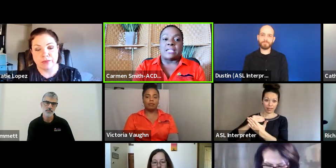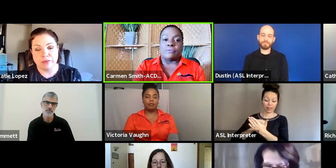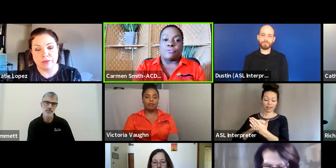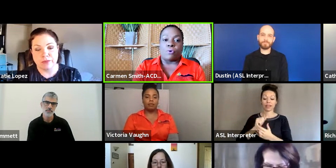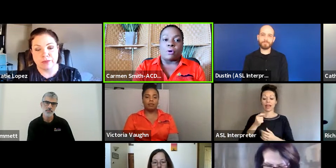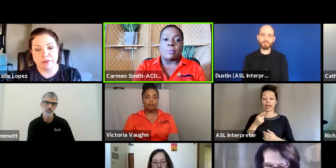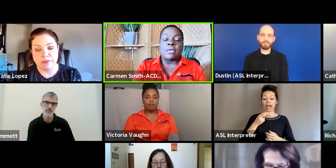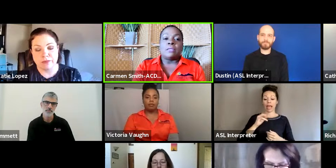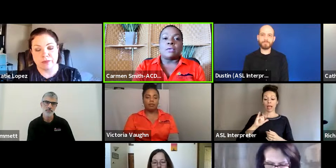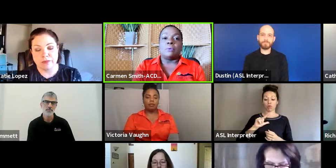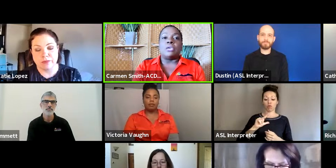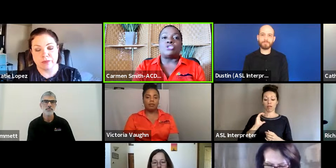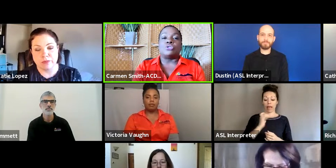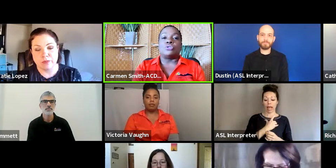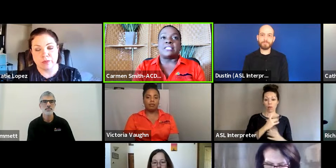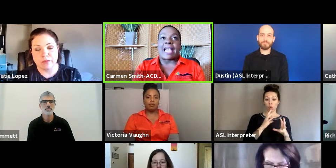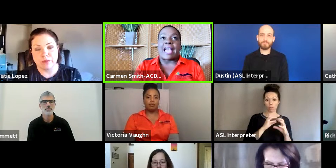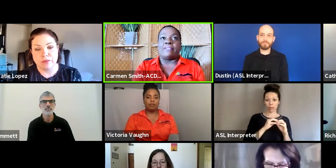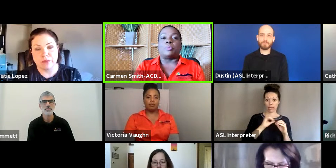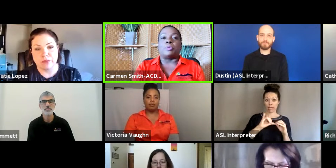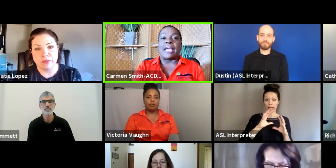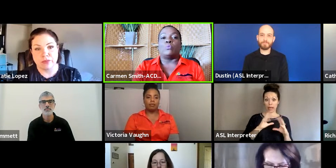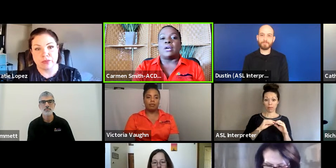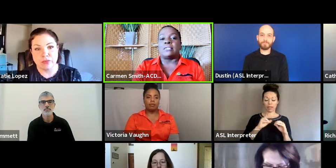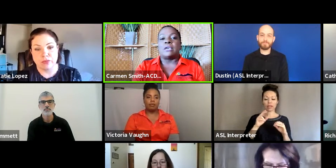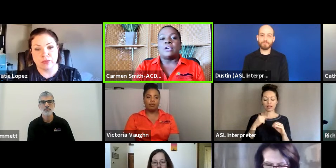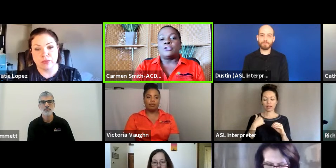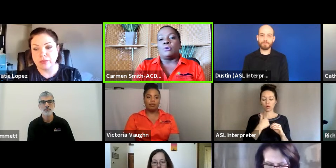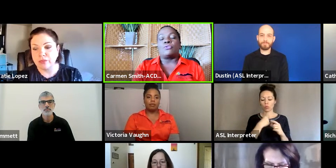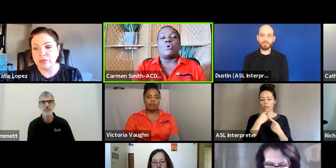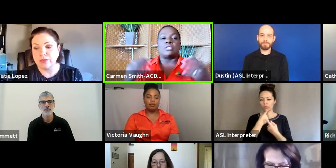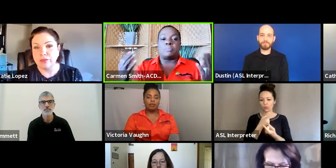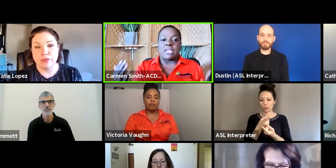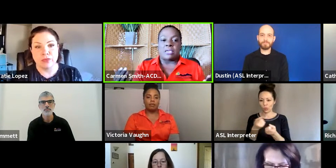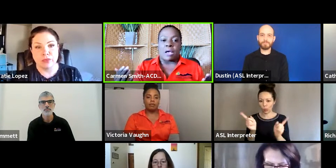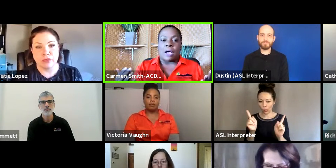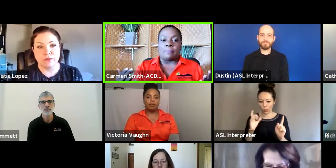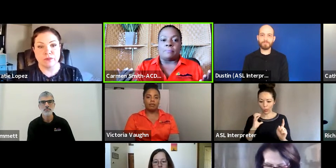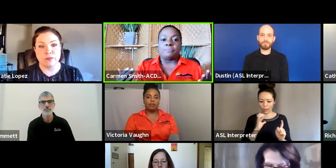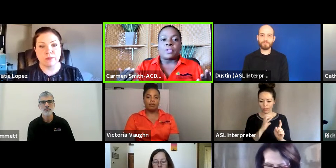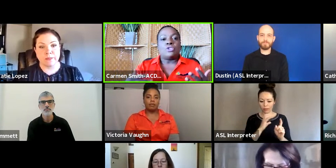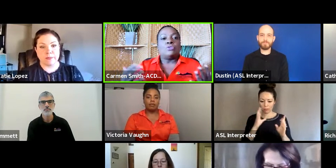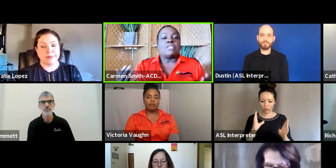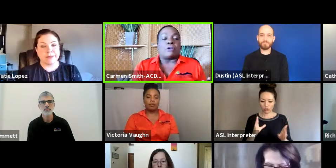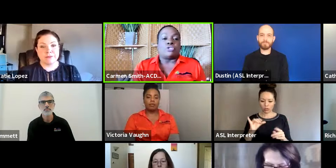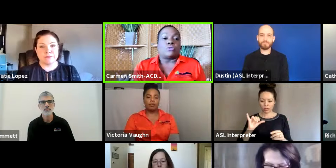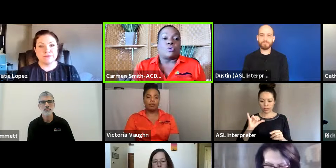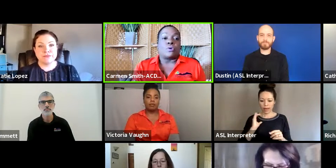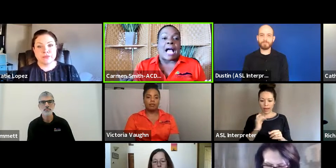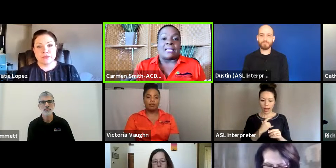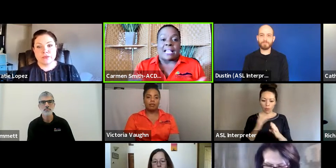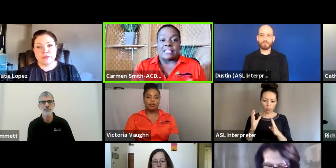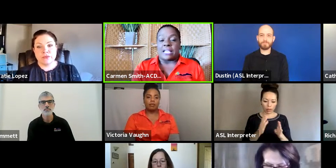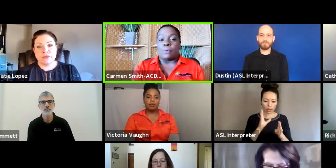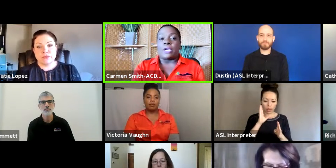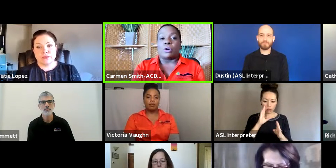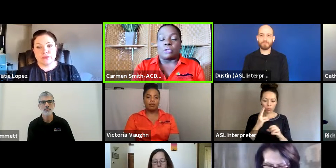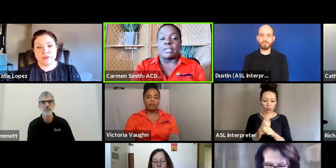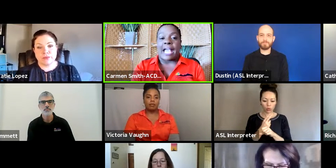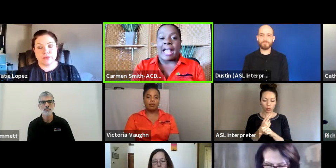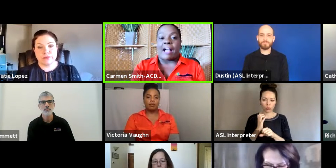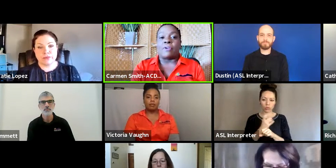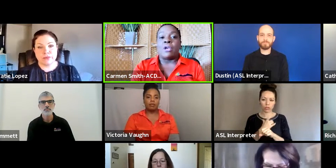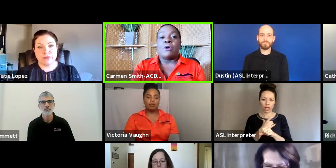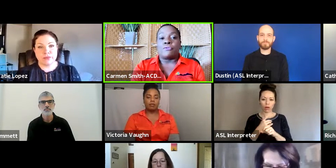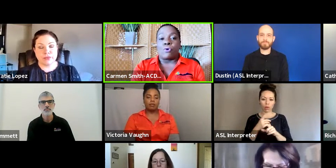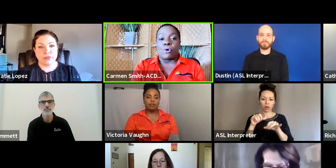meeting, we did inform the commissioners that the plan was to, of course, use our general guidelines that